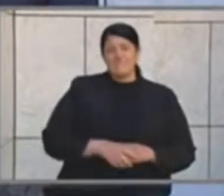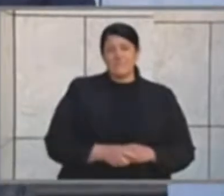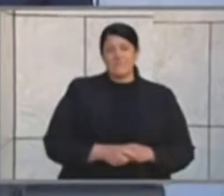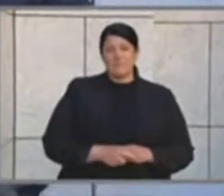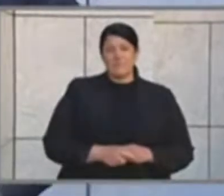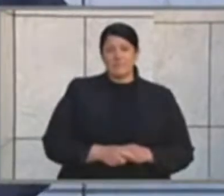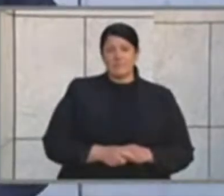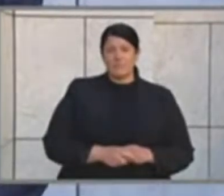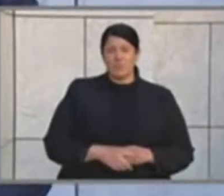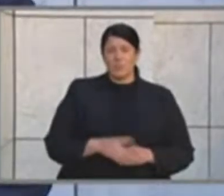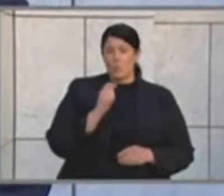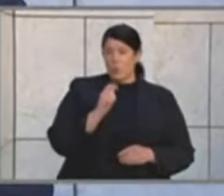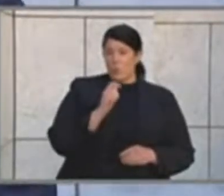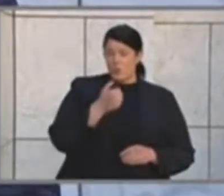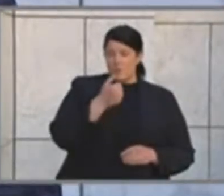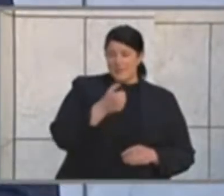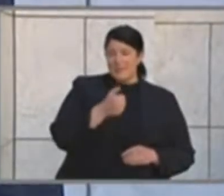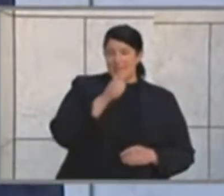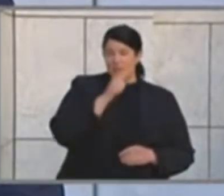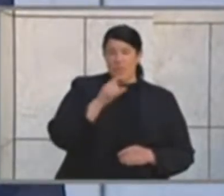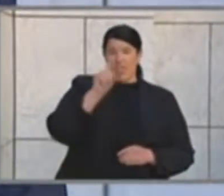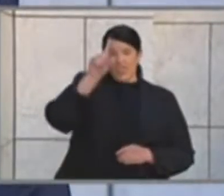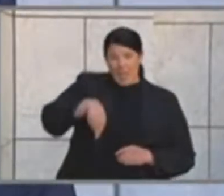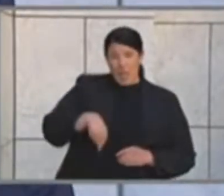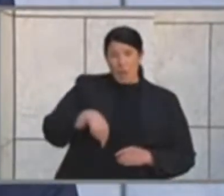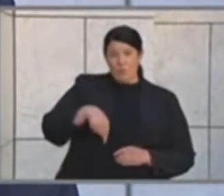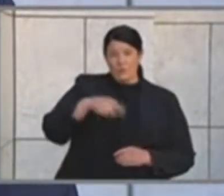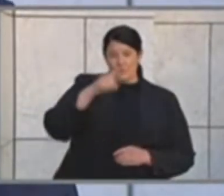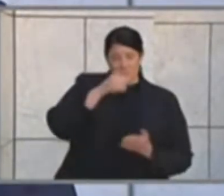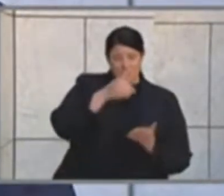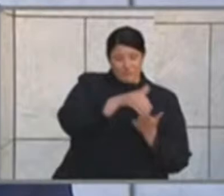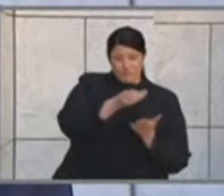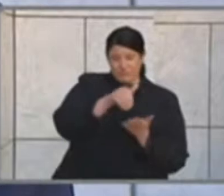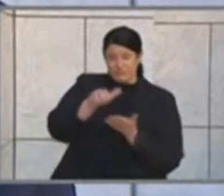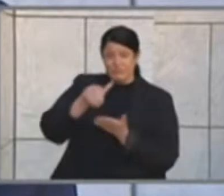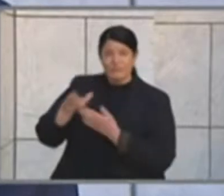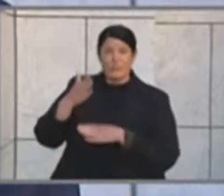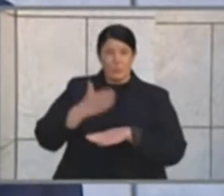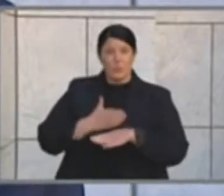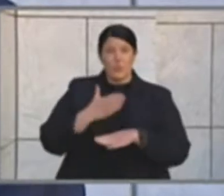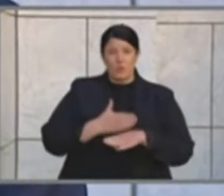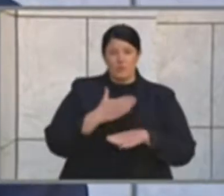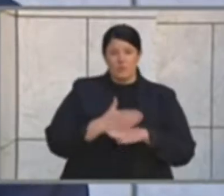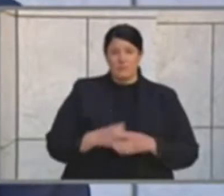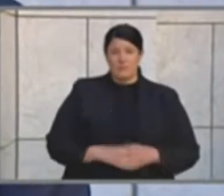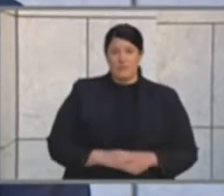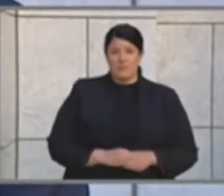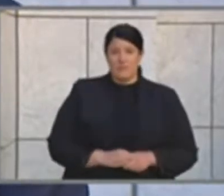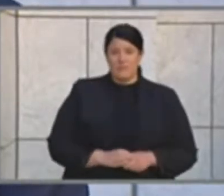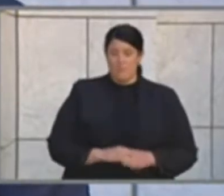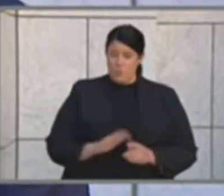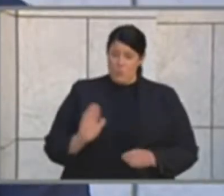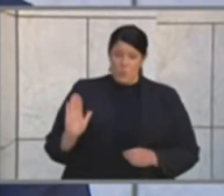Almost 600,000 jobs has been lost. Every one of